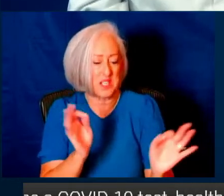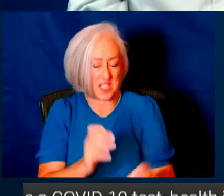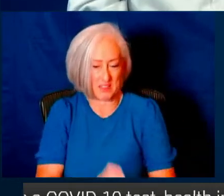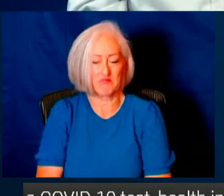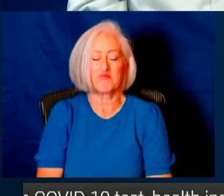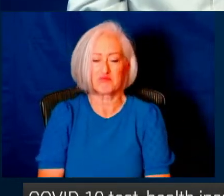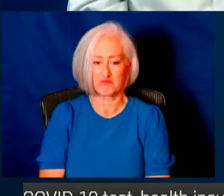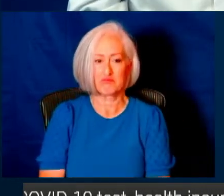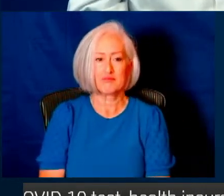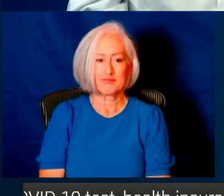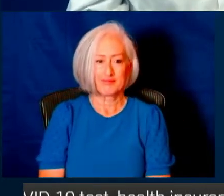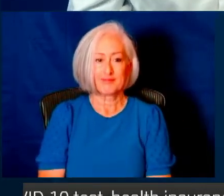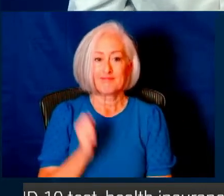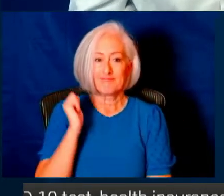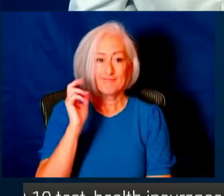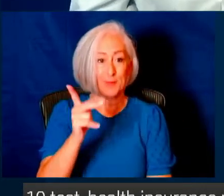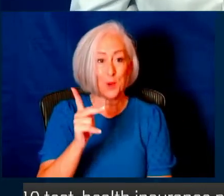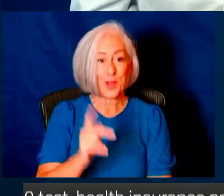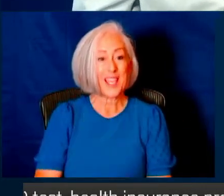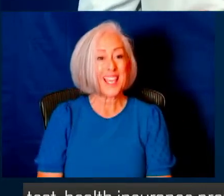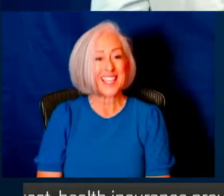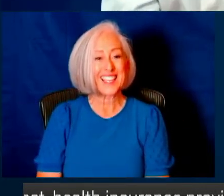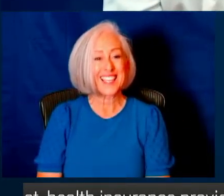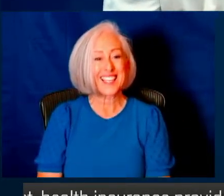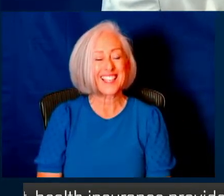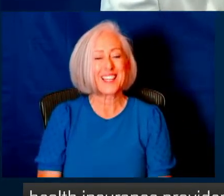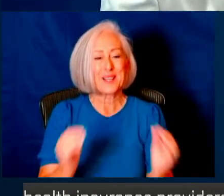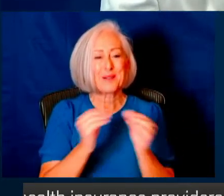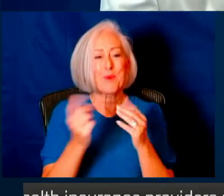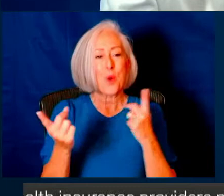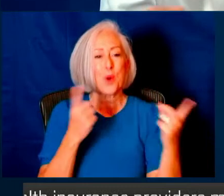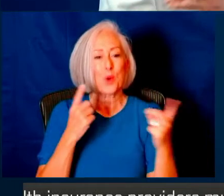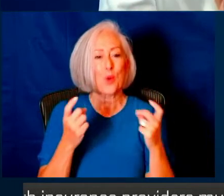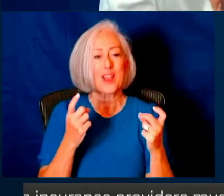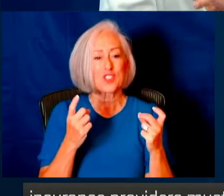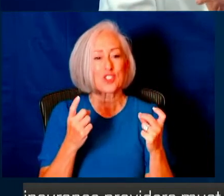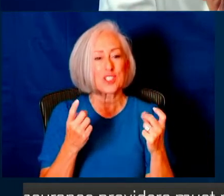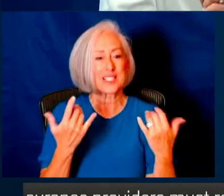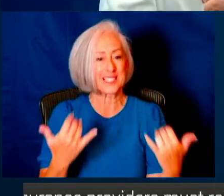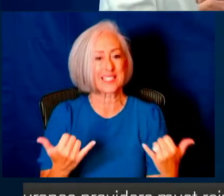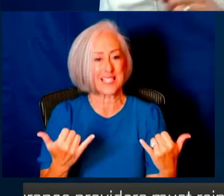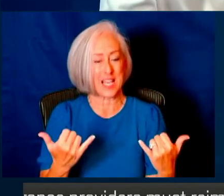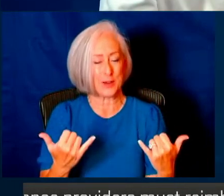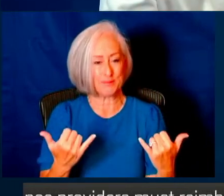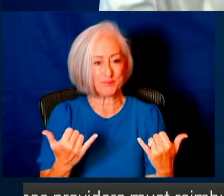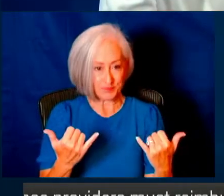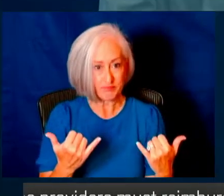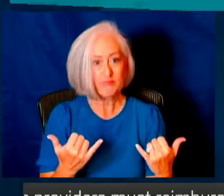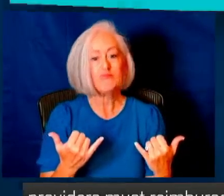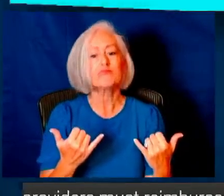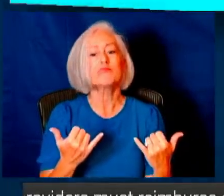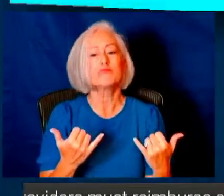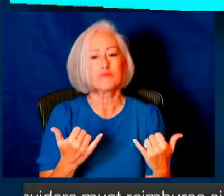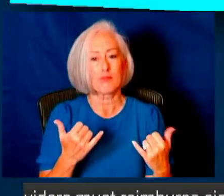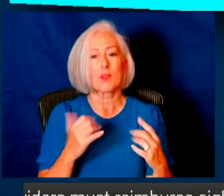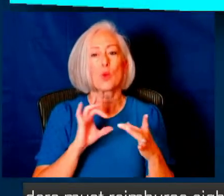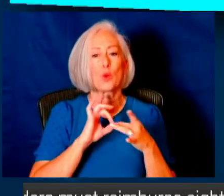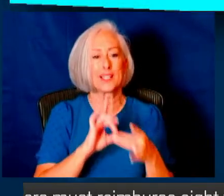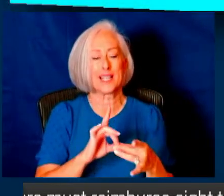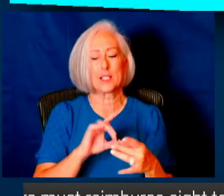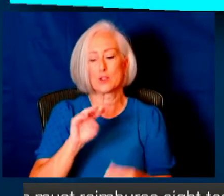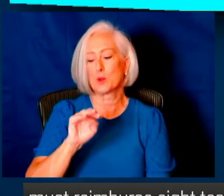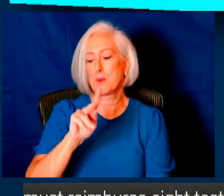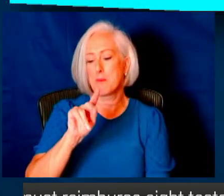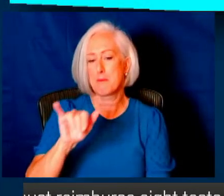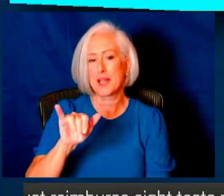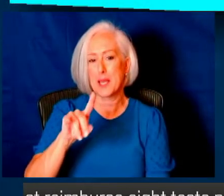Okay. Yeah. All right. And more questions and discussion ahead, but it's time to check in also about monkeypox. Mm-hmm. We know that there's now been at least